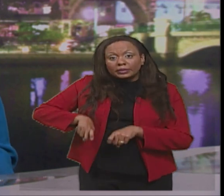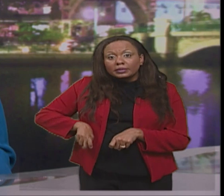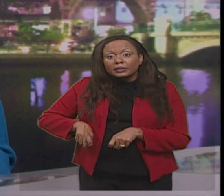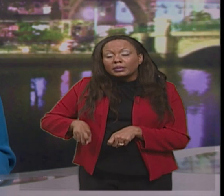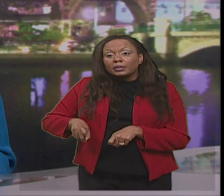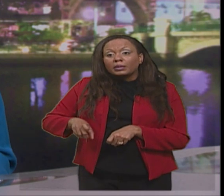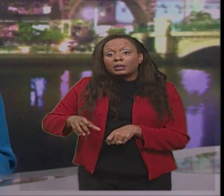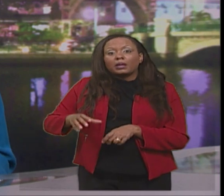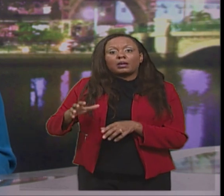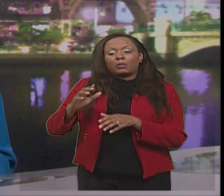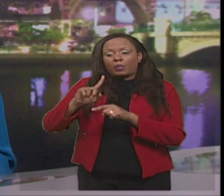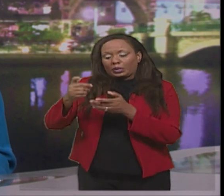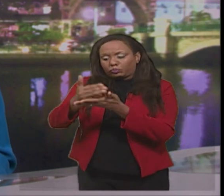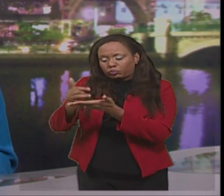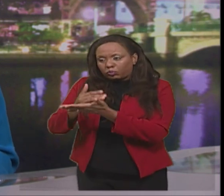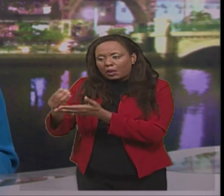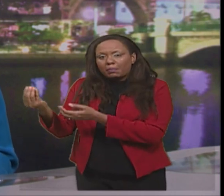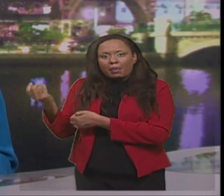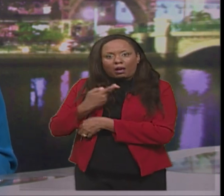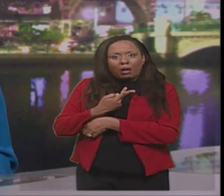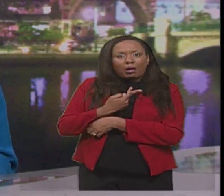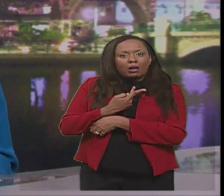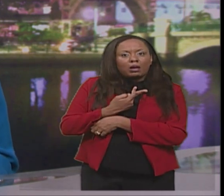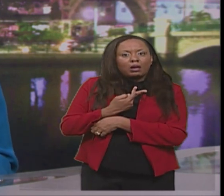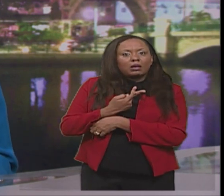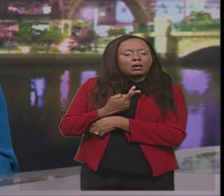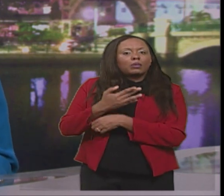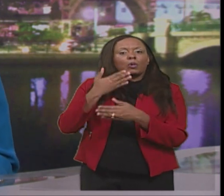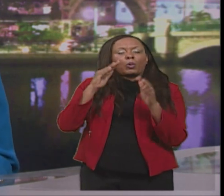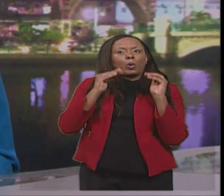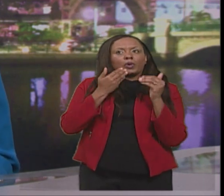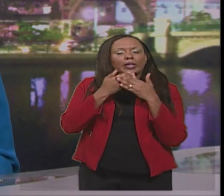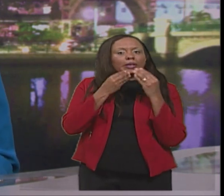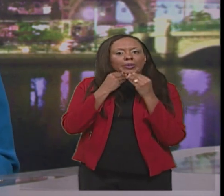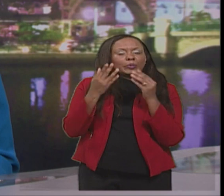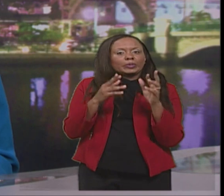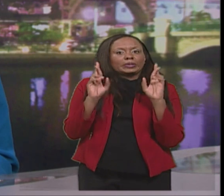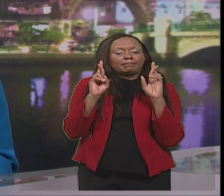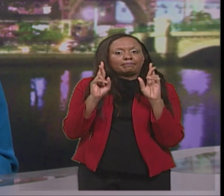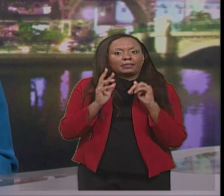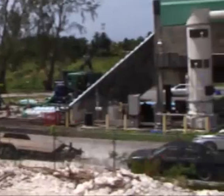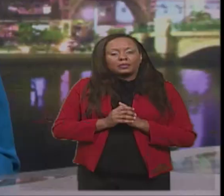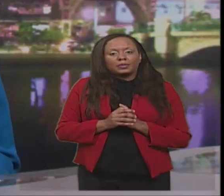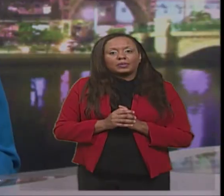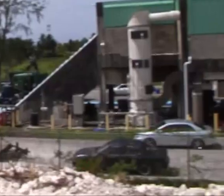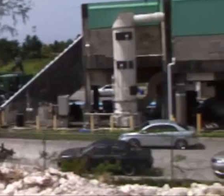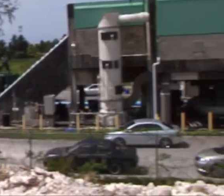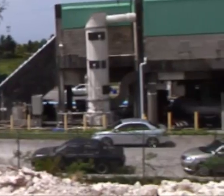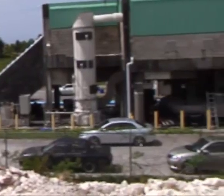should be back in 24 to 48 hours, after which it will be good news for the South Coast. Once we